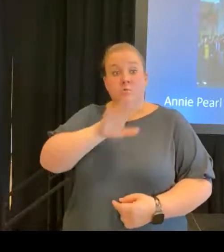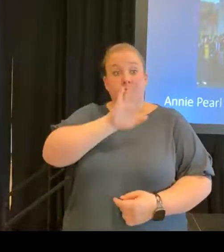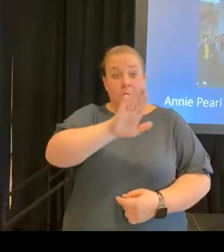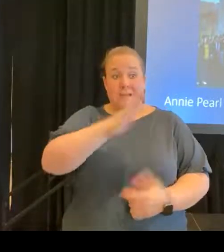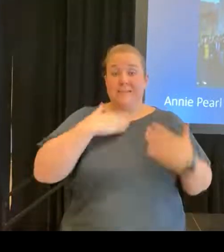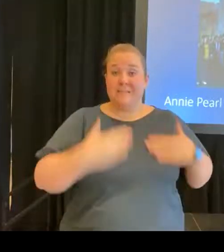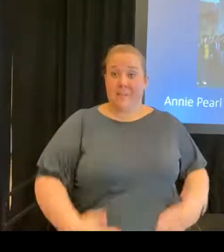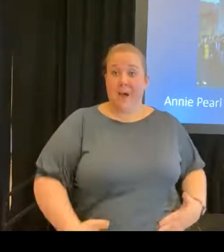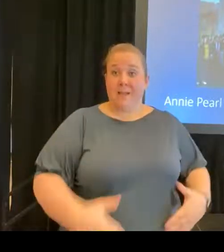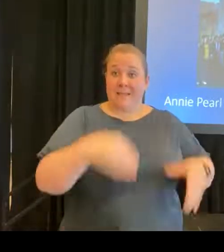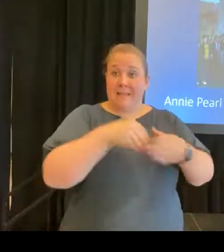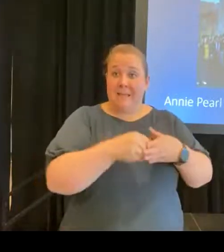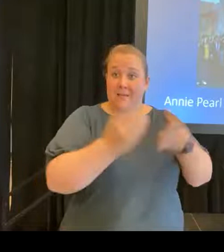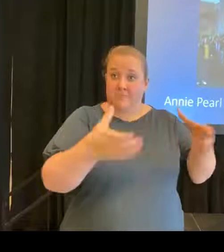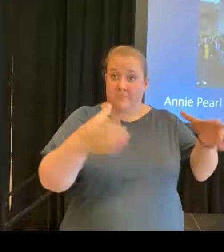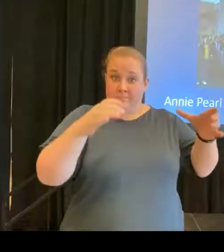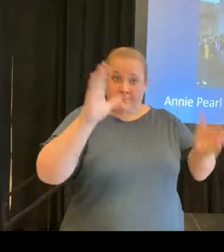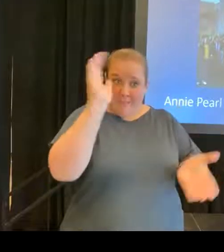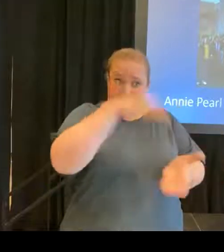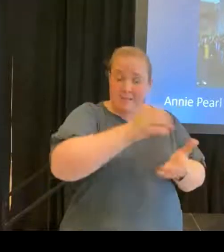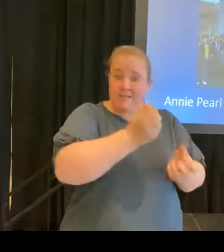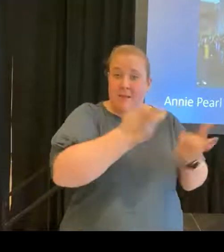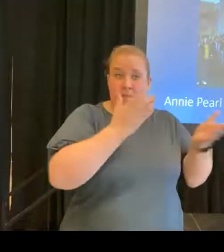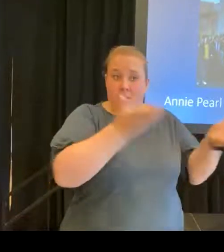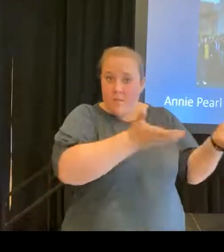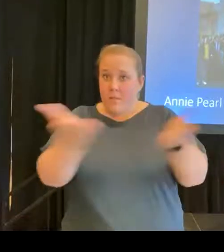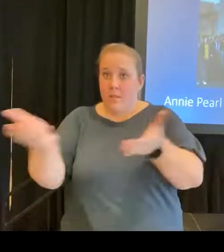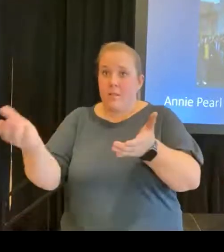a casket to Montgomery.